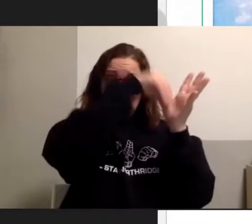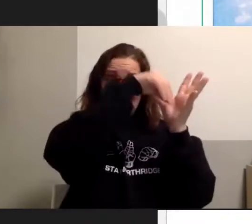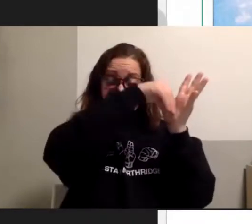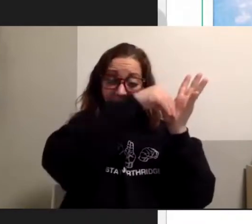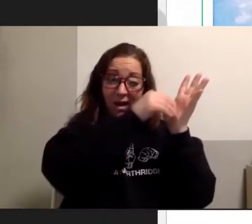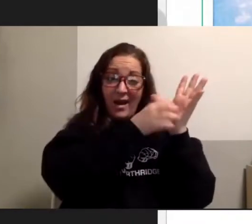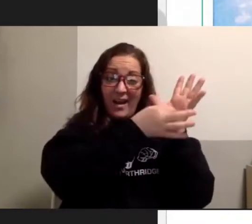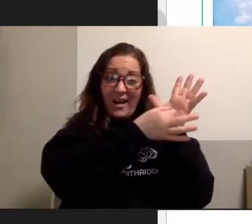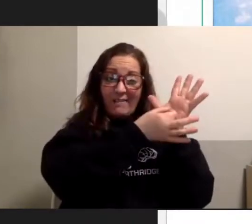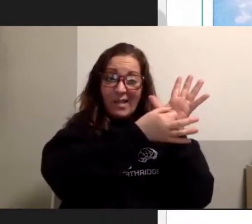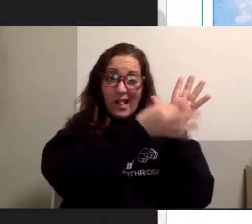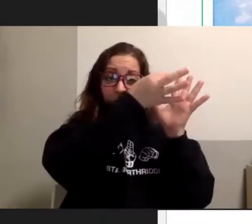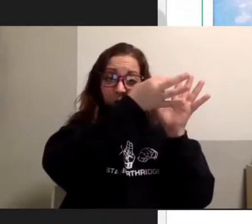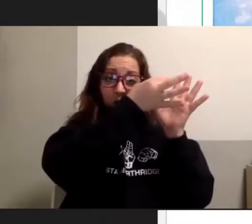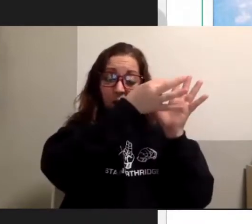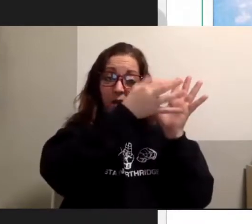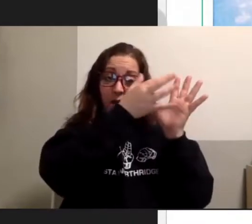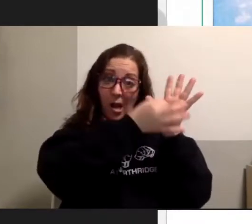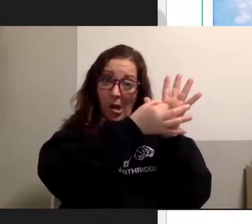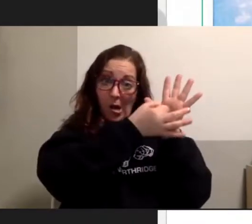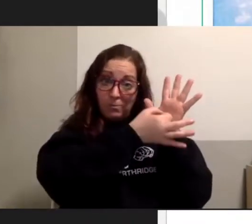In the middle of the flower on the inside,